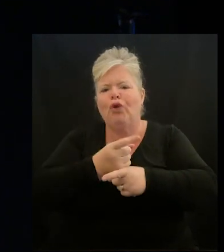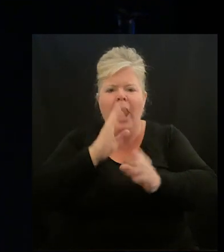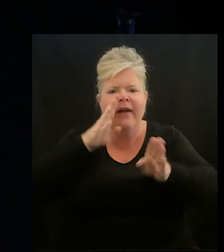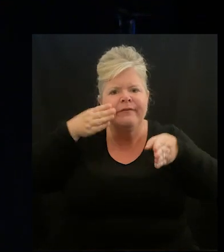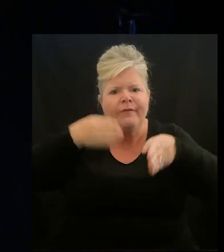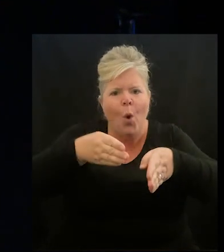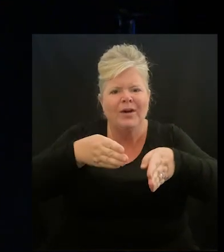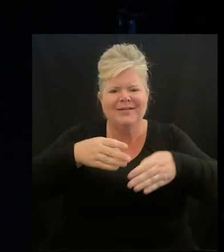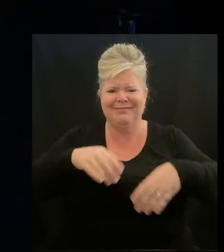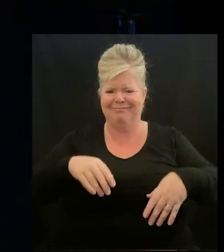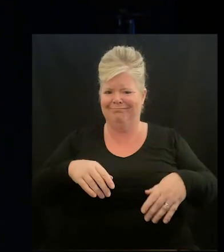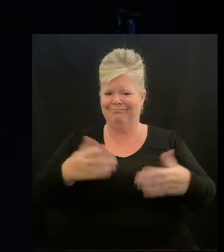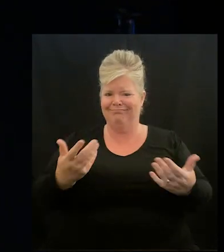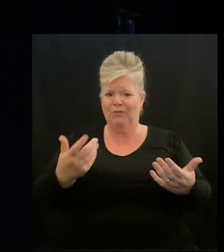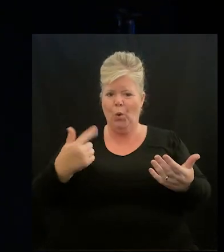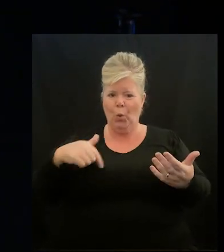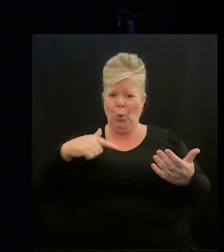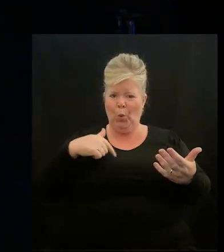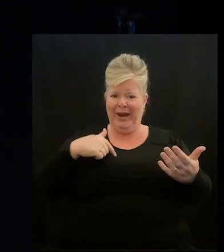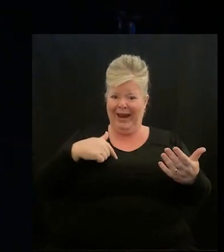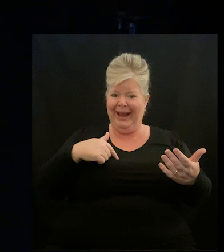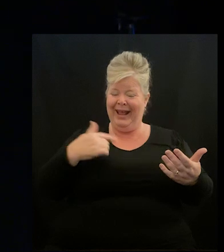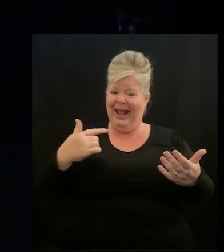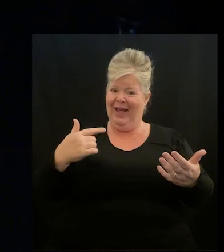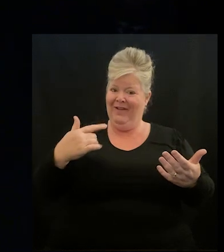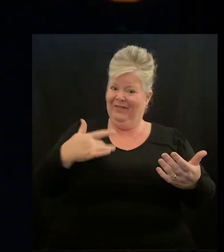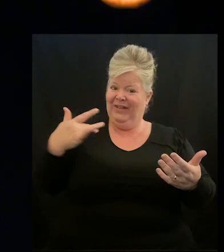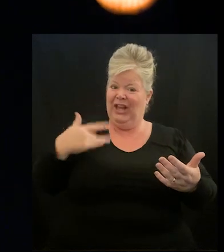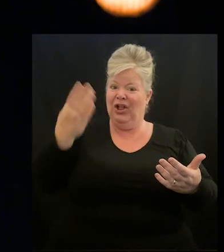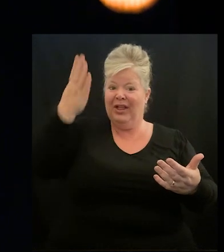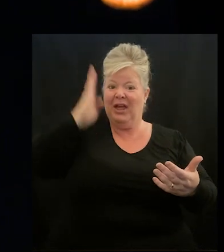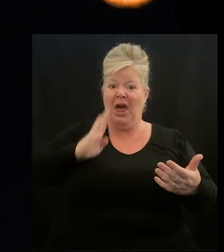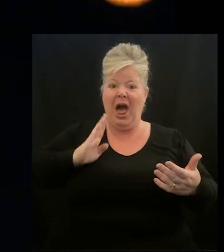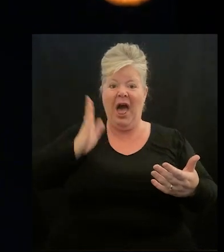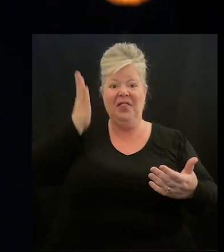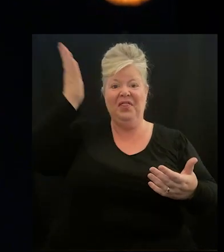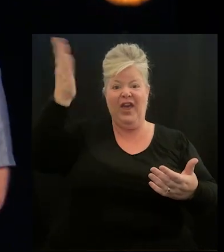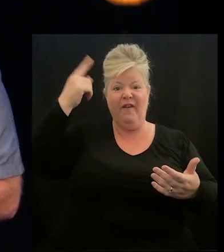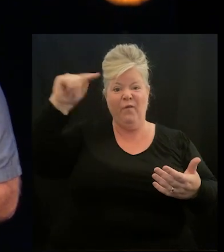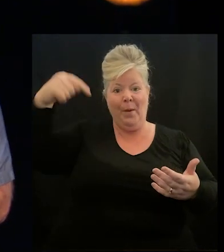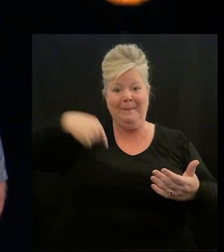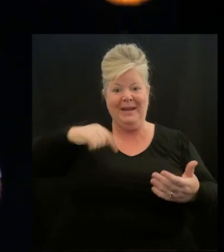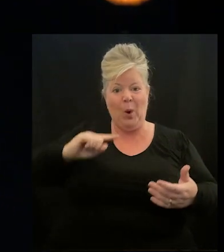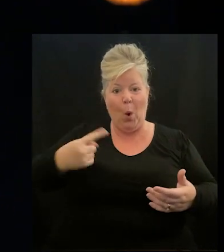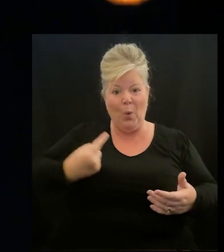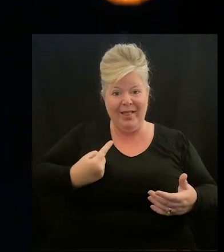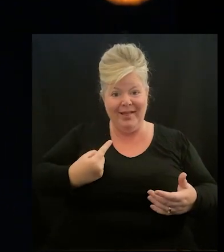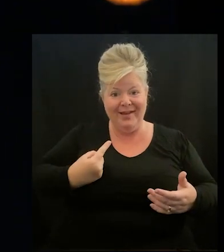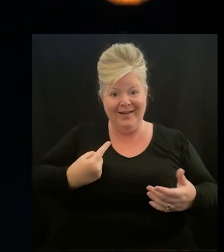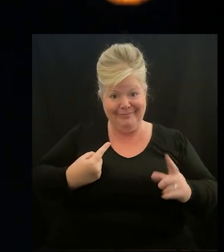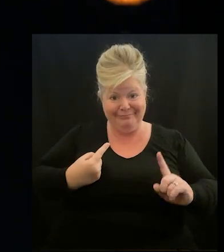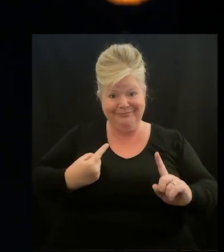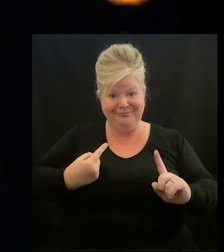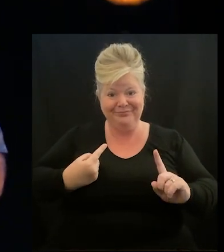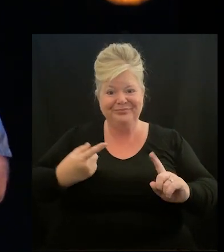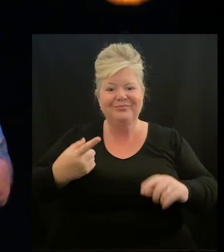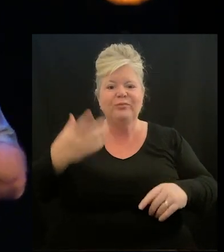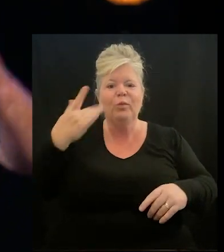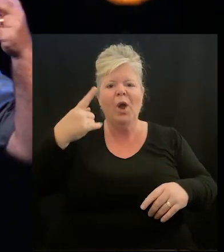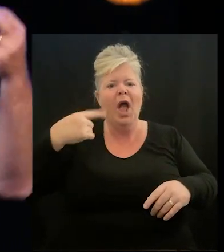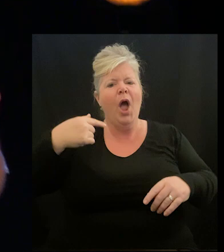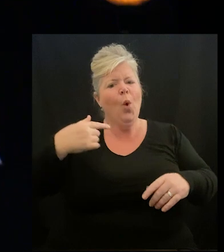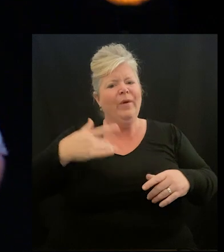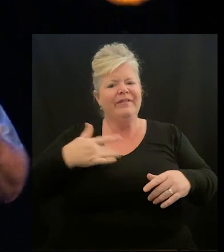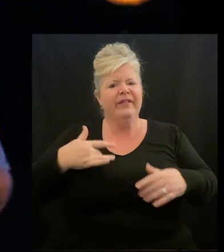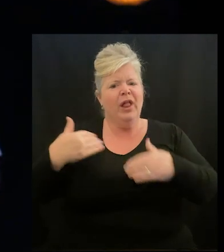We unintentionally believe that God exists to serve us. And when we're carrying this load,